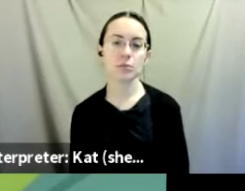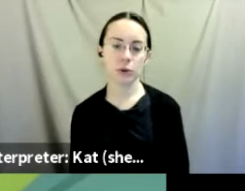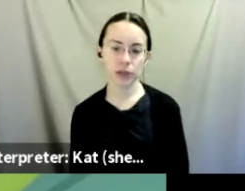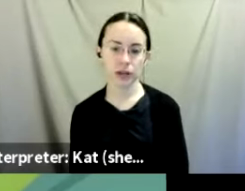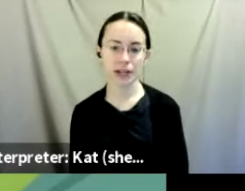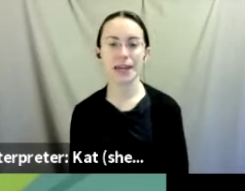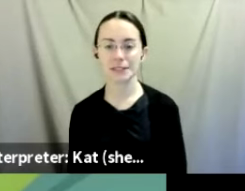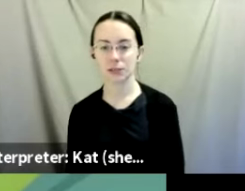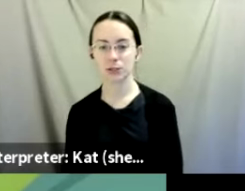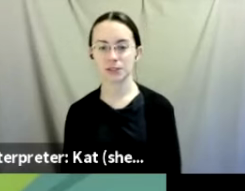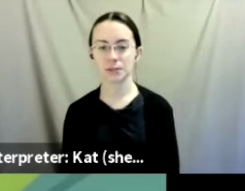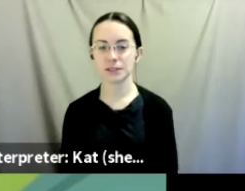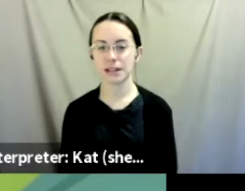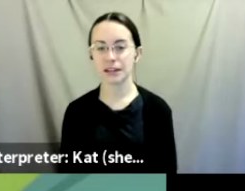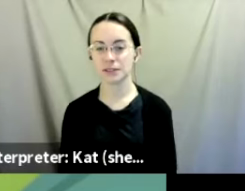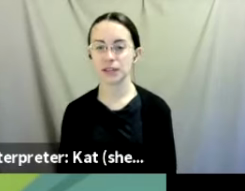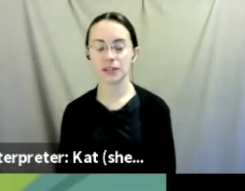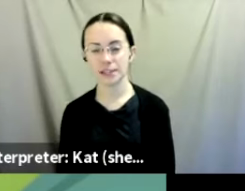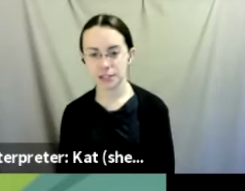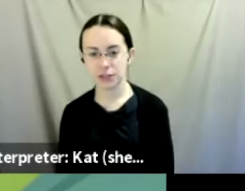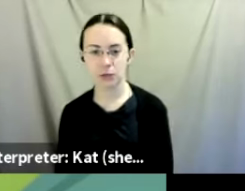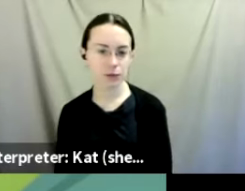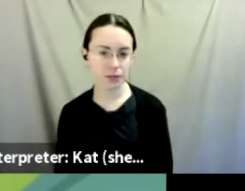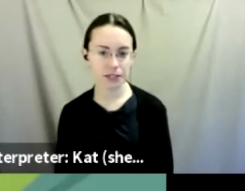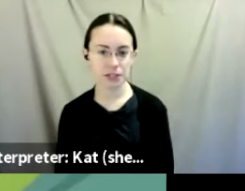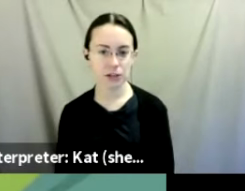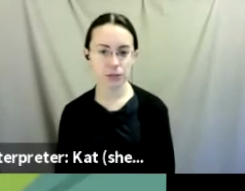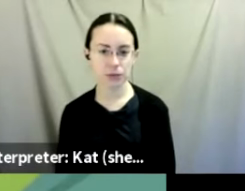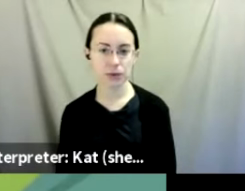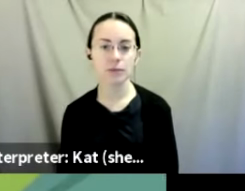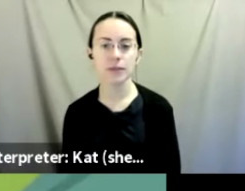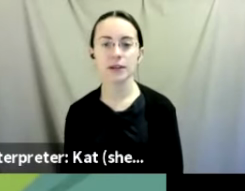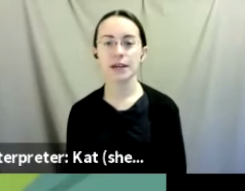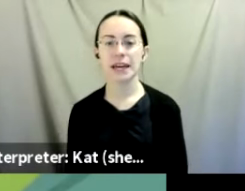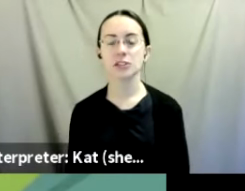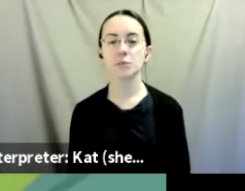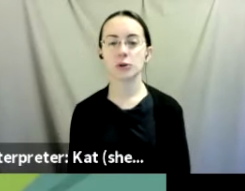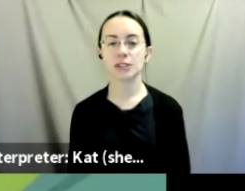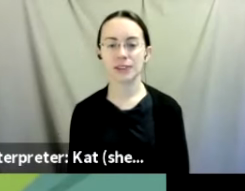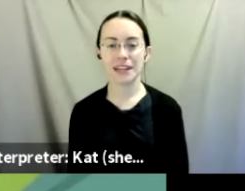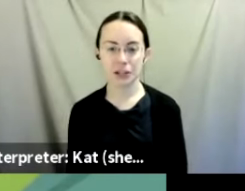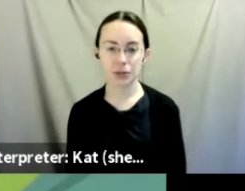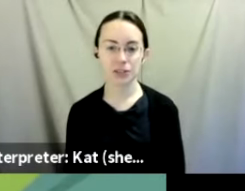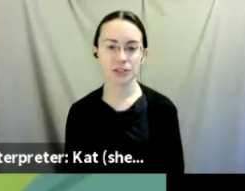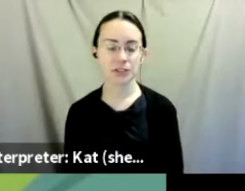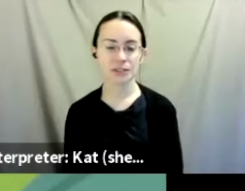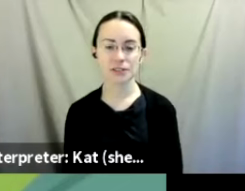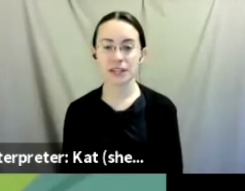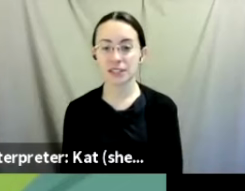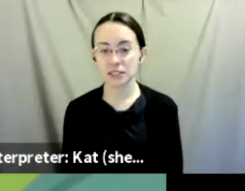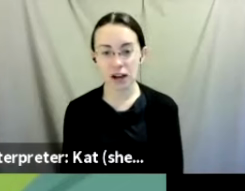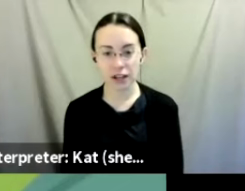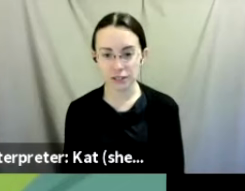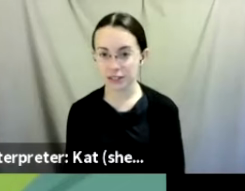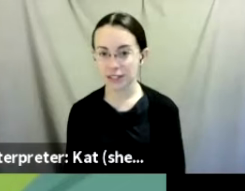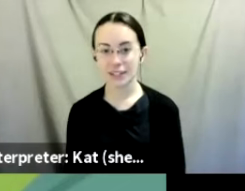videos with both hearing and deaf participants and asked if they liked it, if they would recommend it to other people. And both deaf and hearing participants